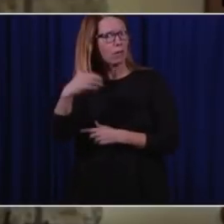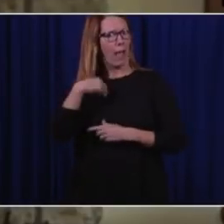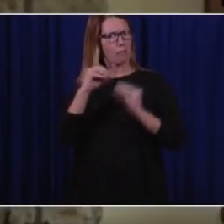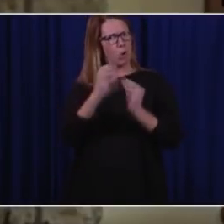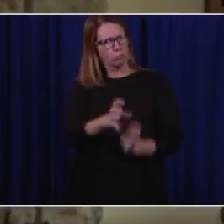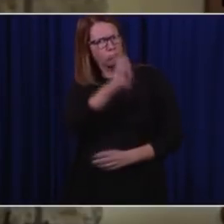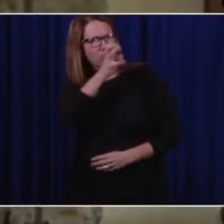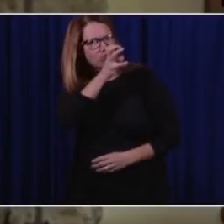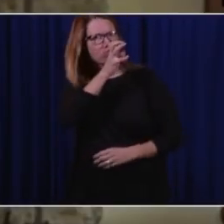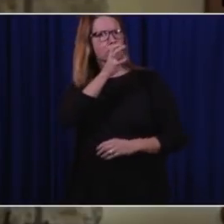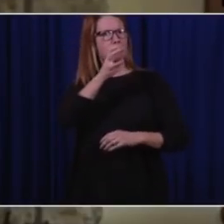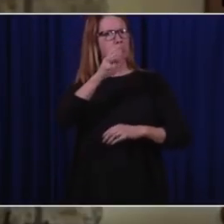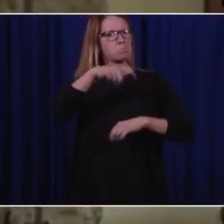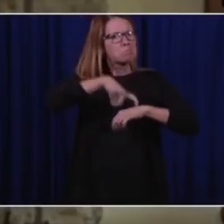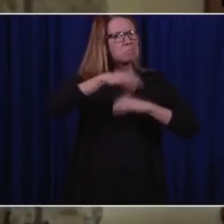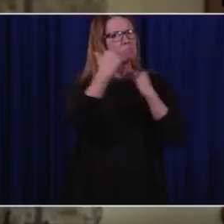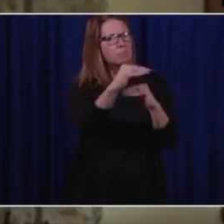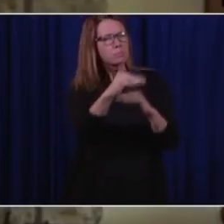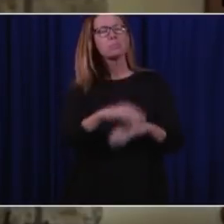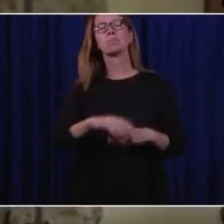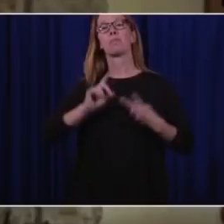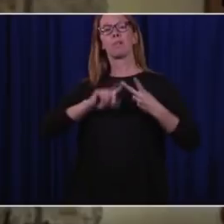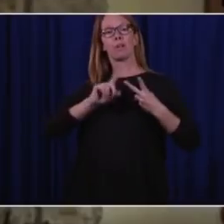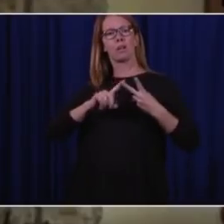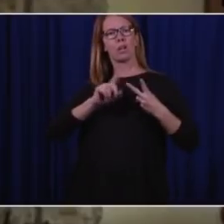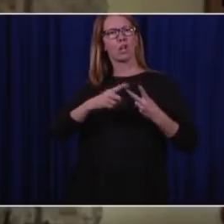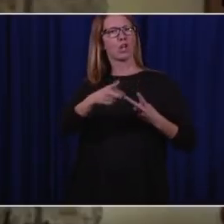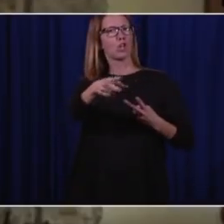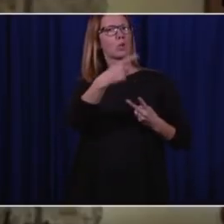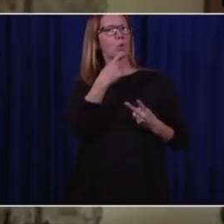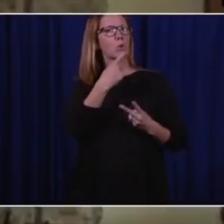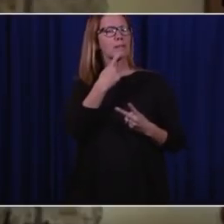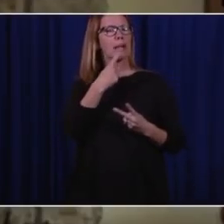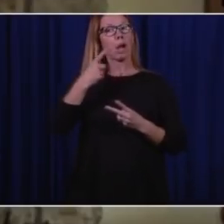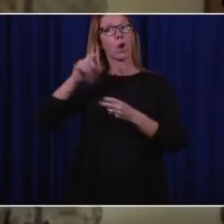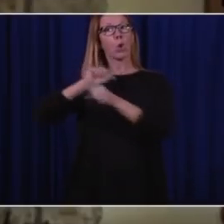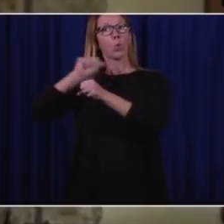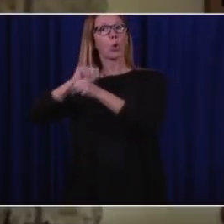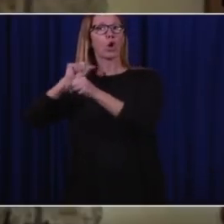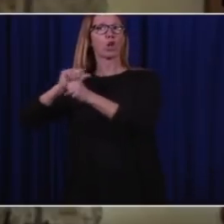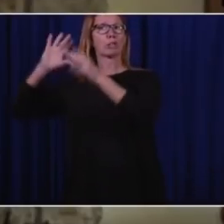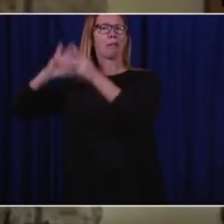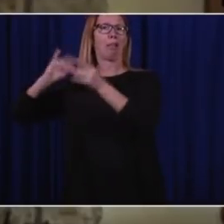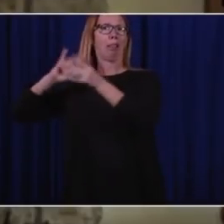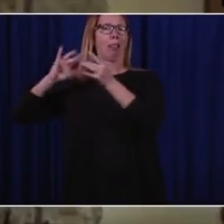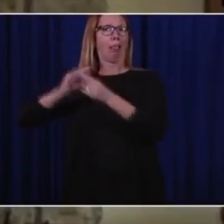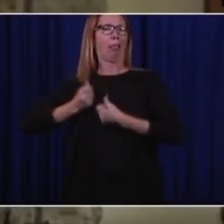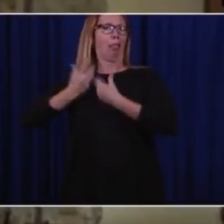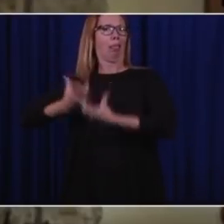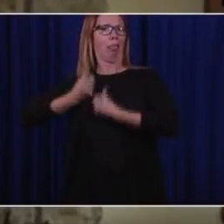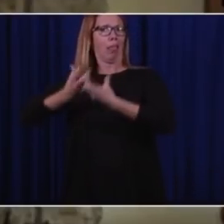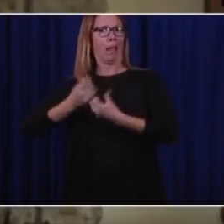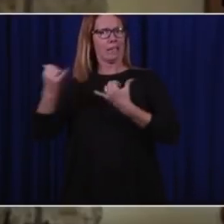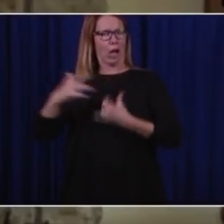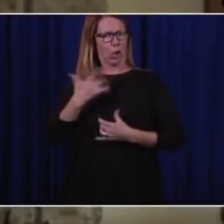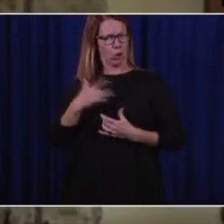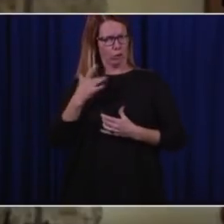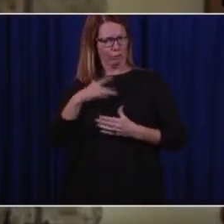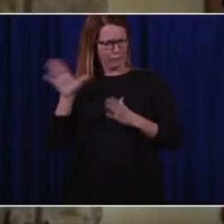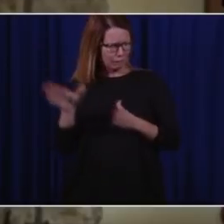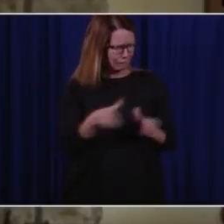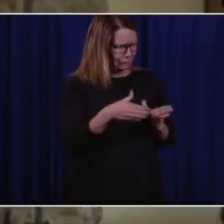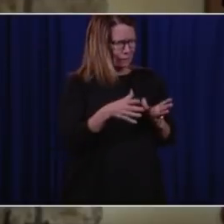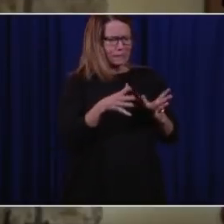doesn't address? And secondly, you said you were swayed by worker stories not to close bars and restaurants. And today, after hearing nurses